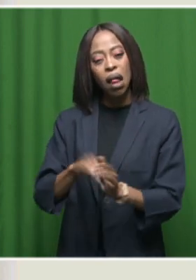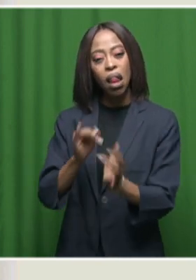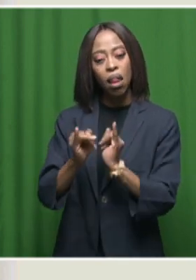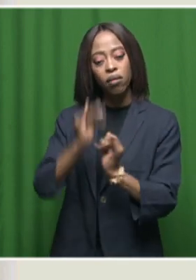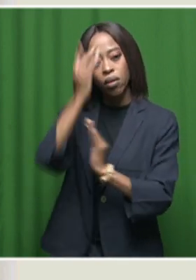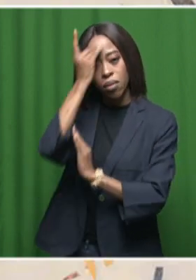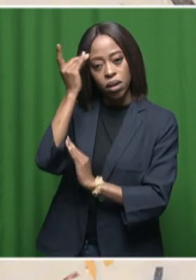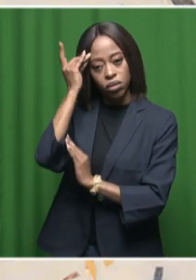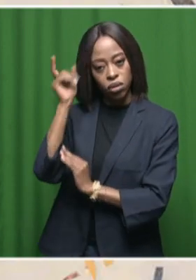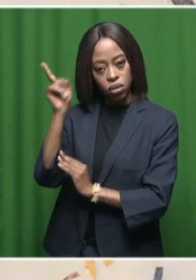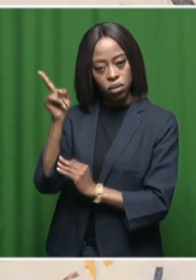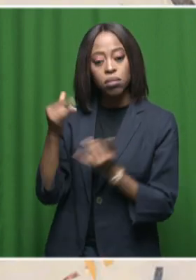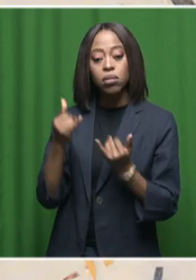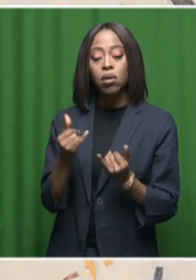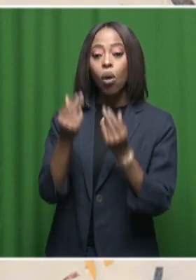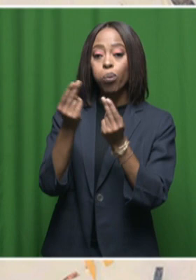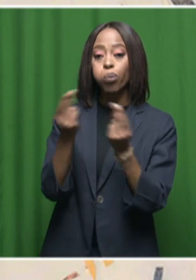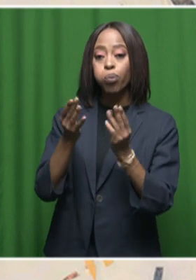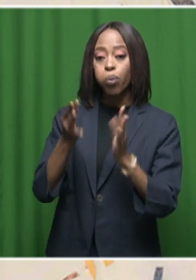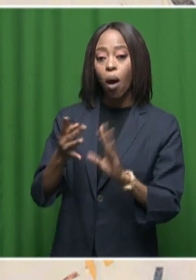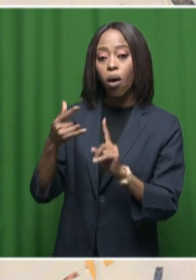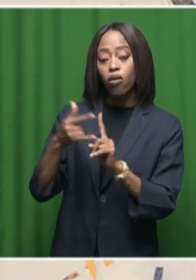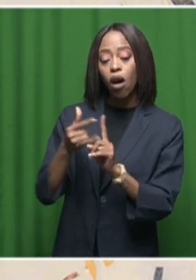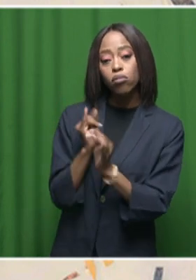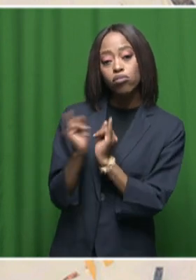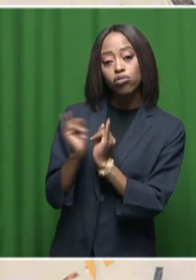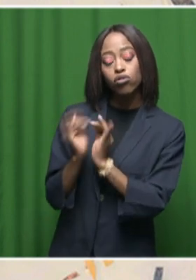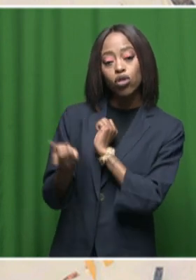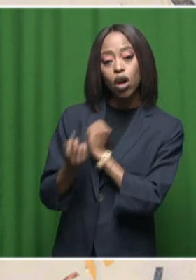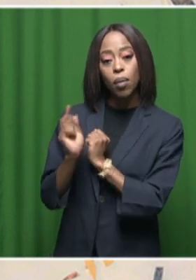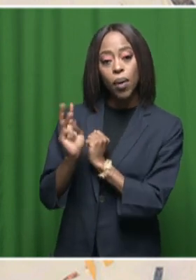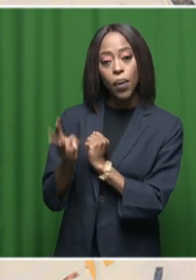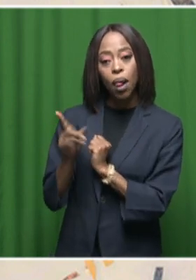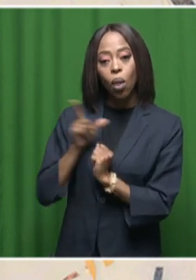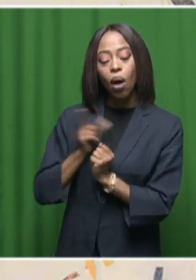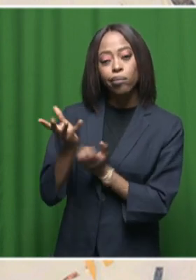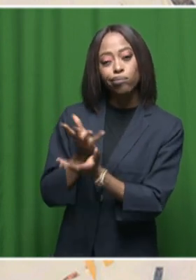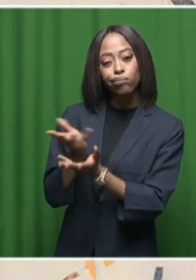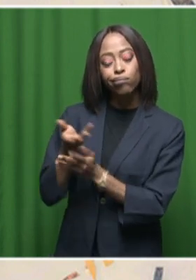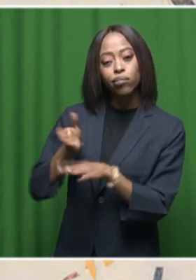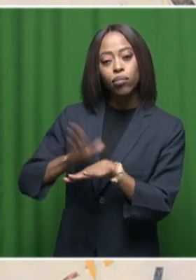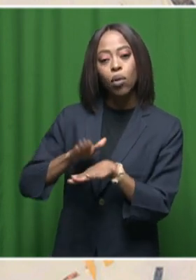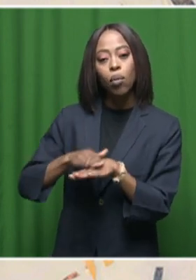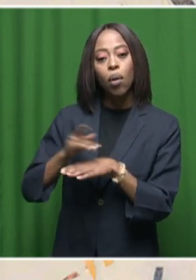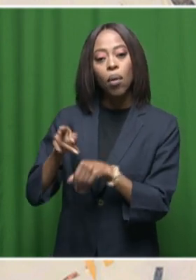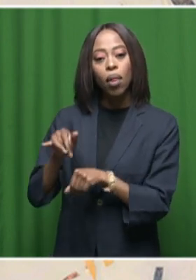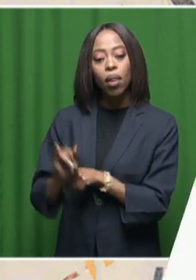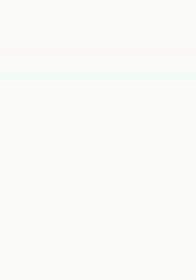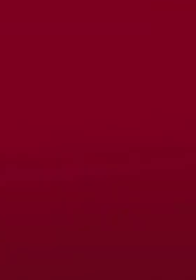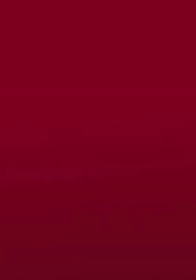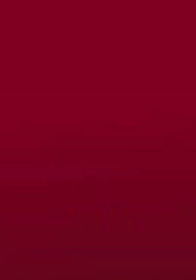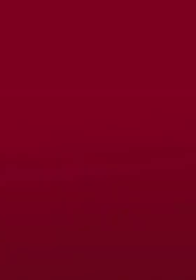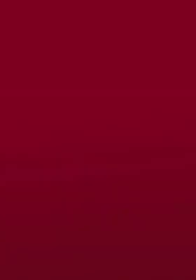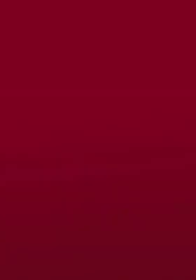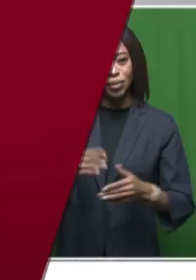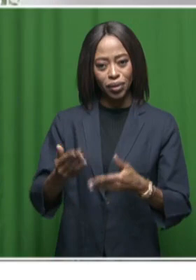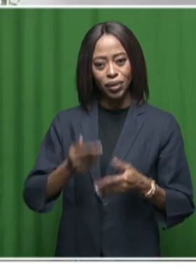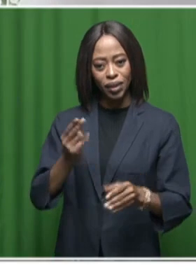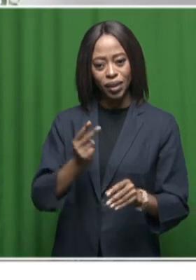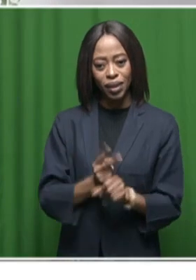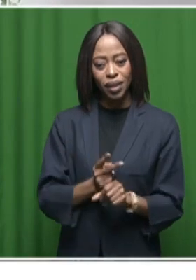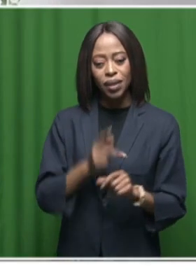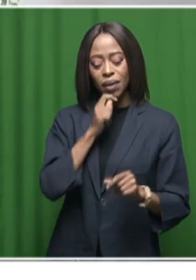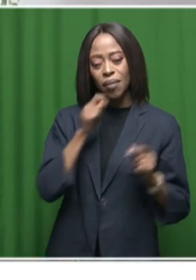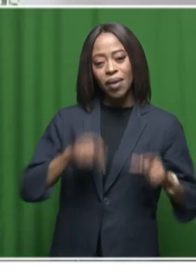11th of March. Now, the artist joins us on Zoom to talk more about the exhibition. Bevan, a very good morning to you. A warm welcome to